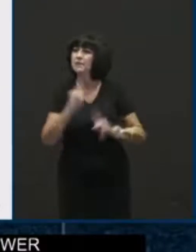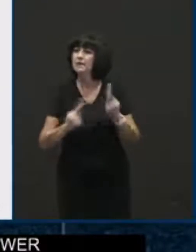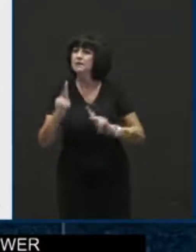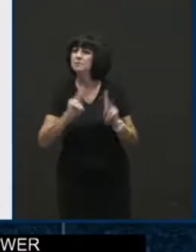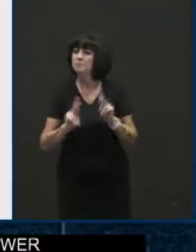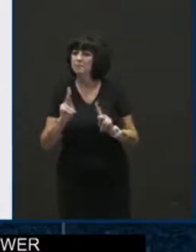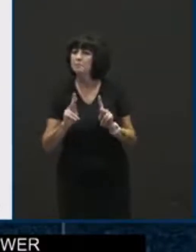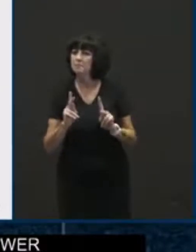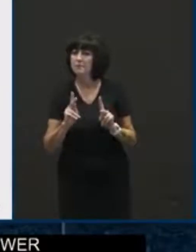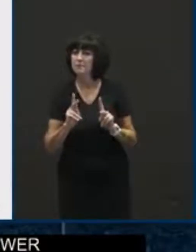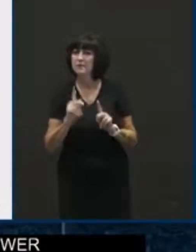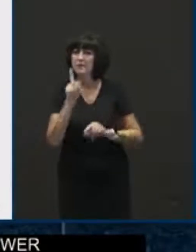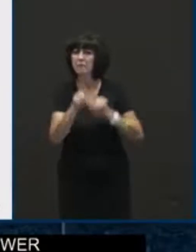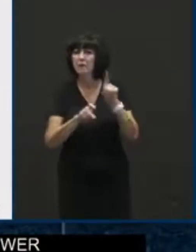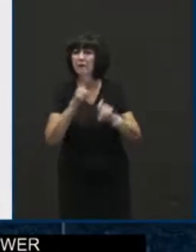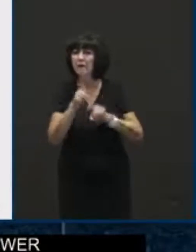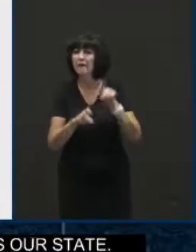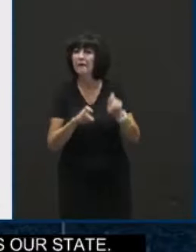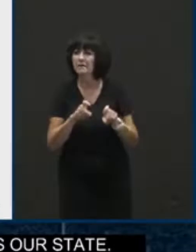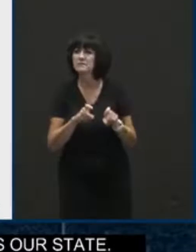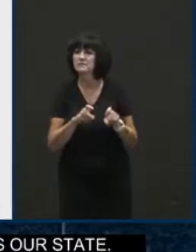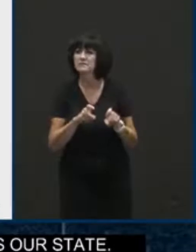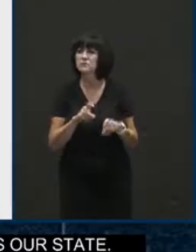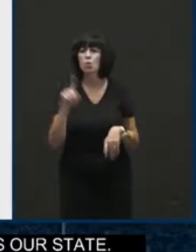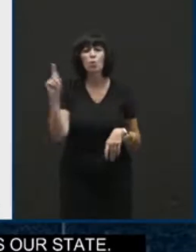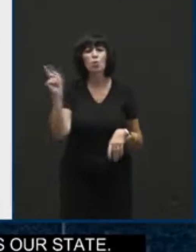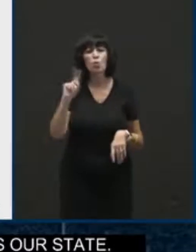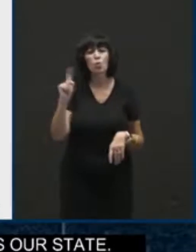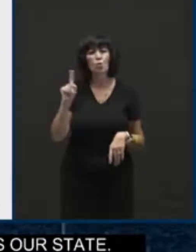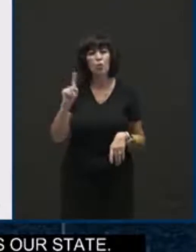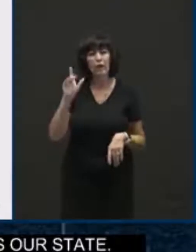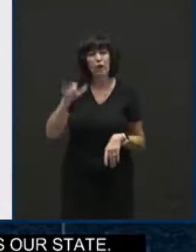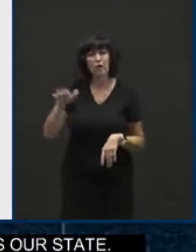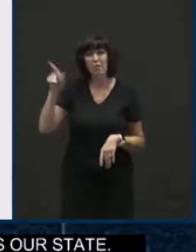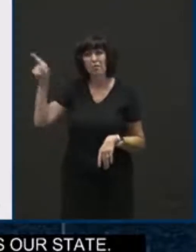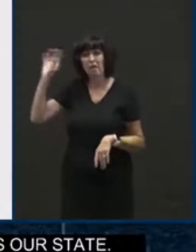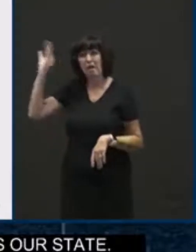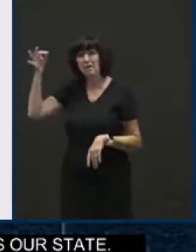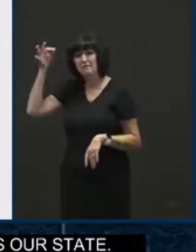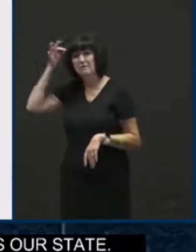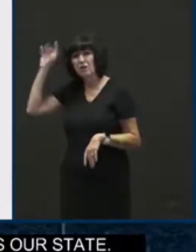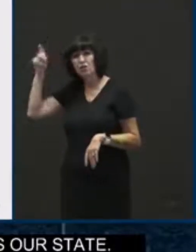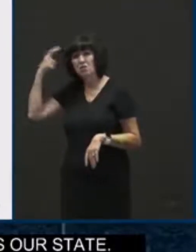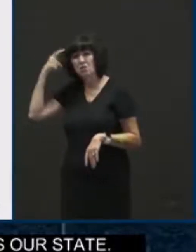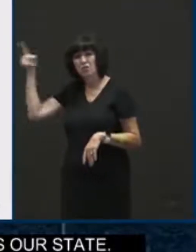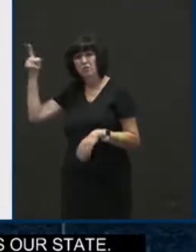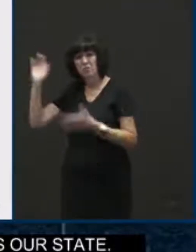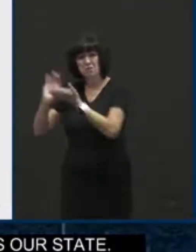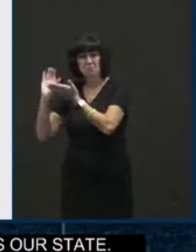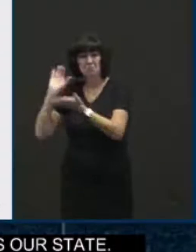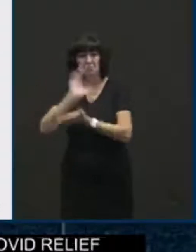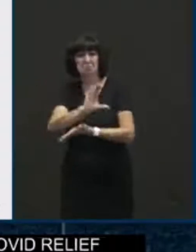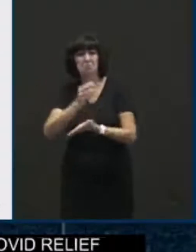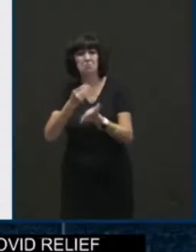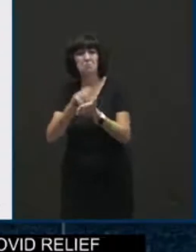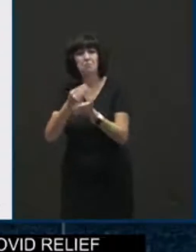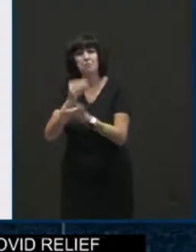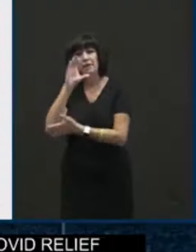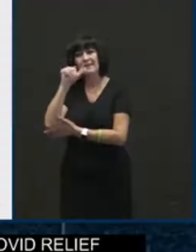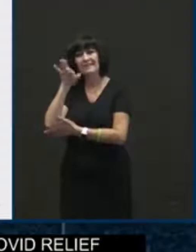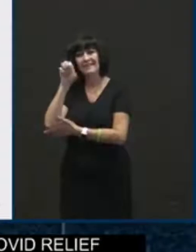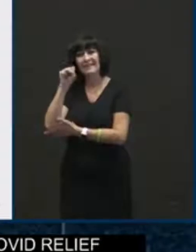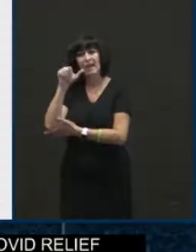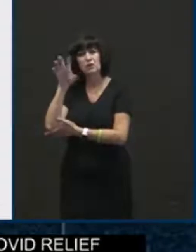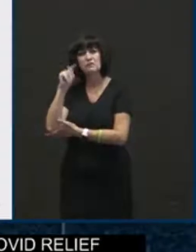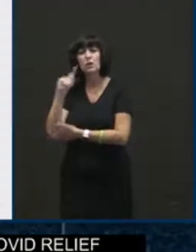the COVID relief and CARES Act money and funding that we receive from the federal government, where it's been applied to. You